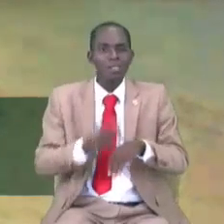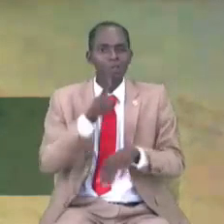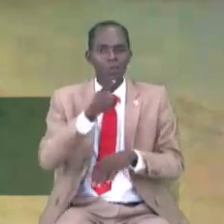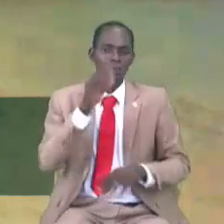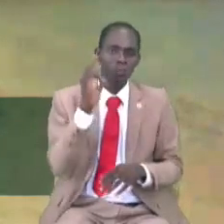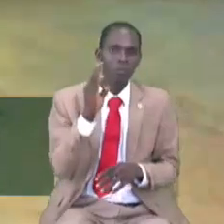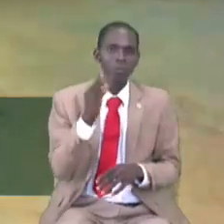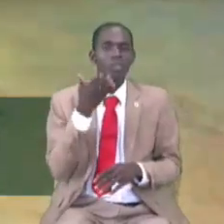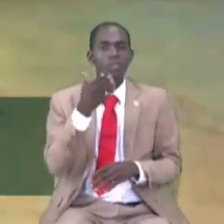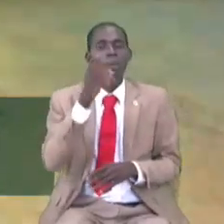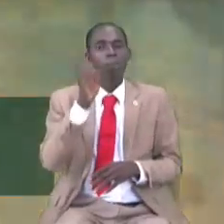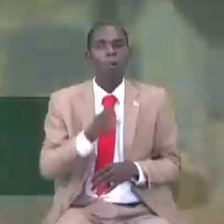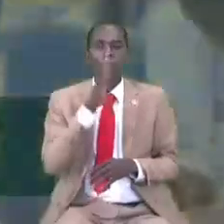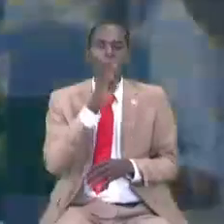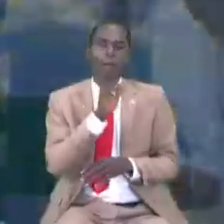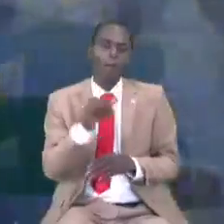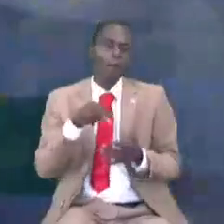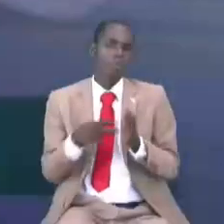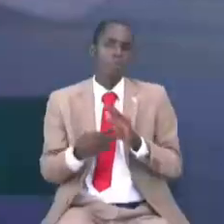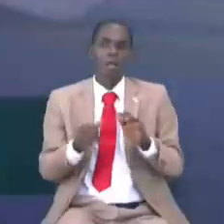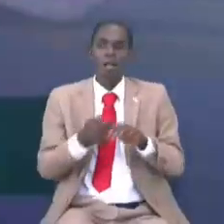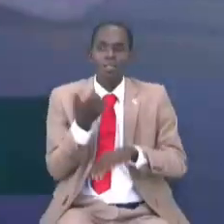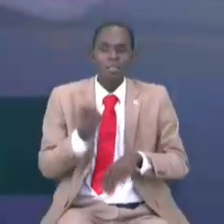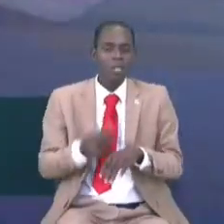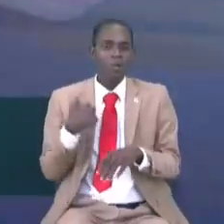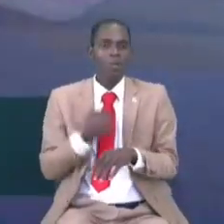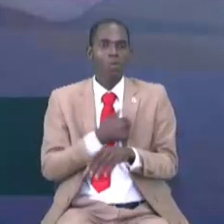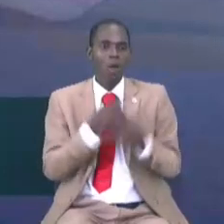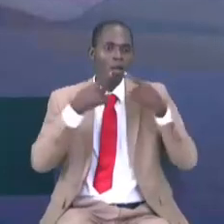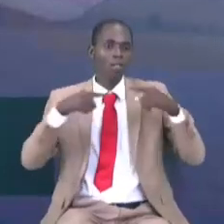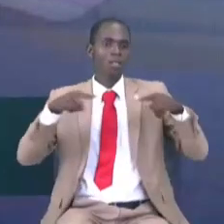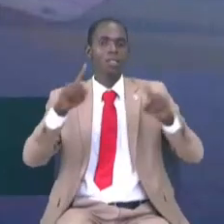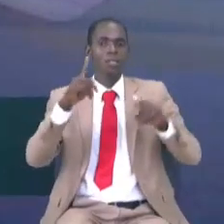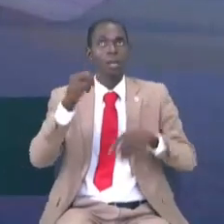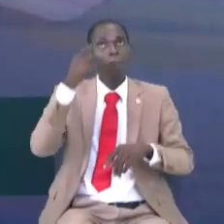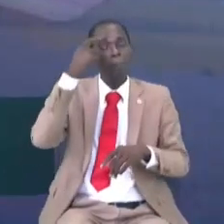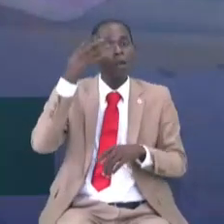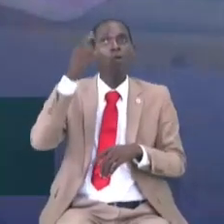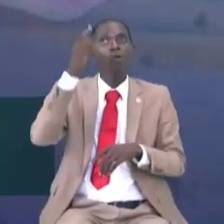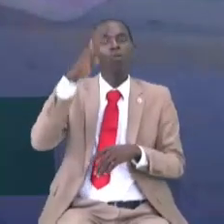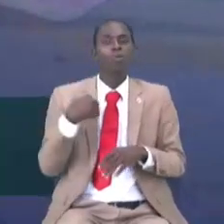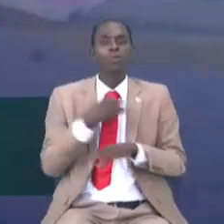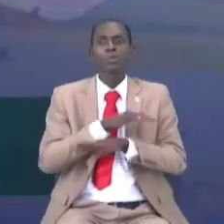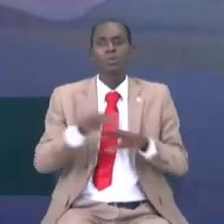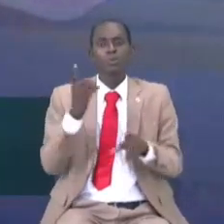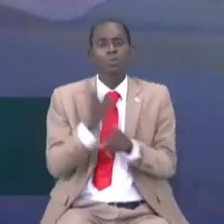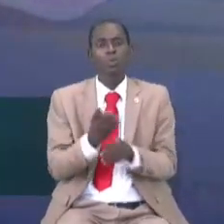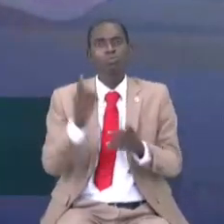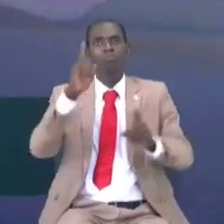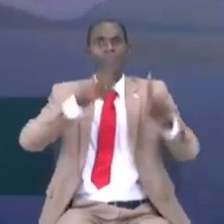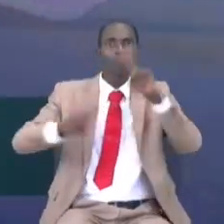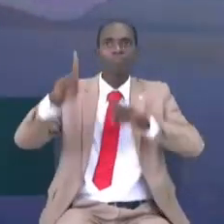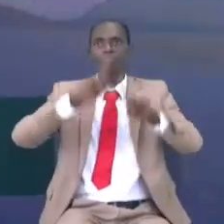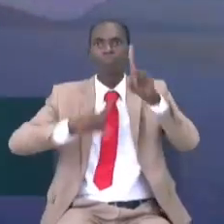the mind of God, we don't just come to the pulpit. Teachers don't just teach. Preachers don't just